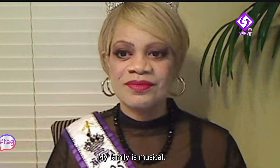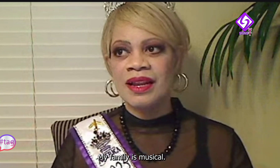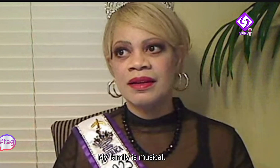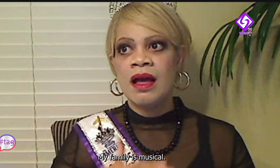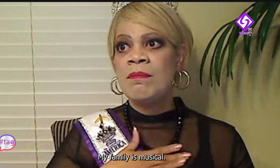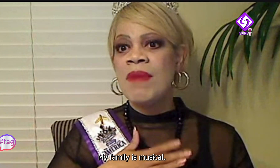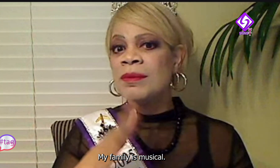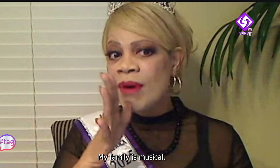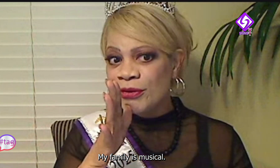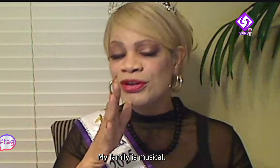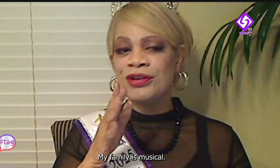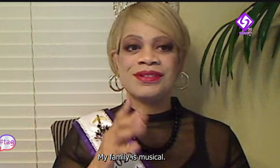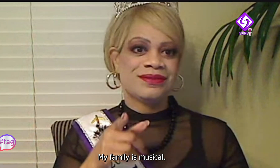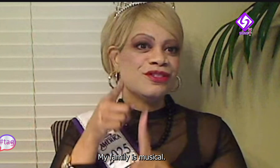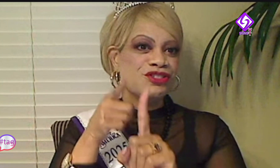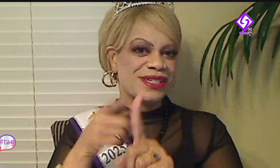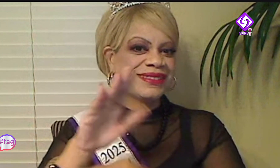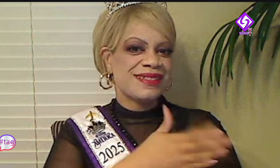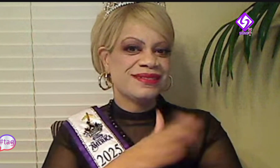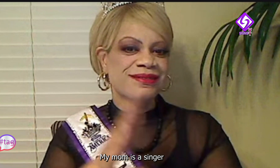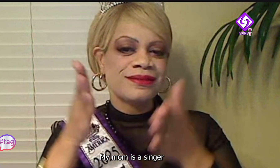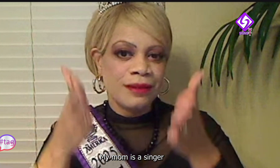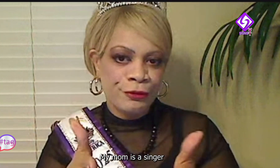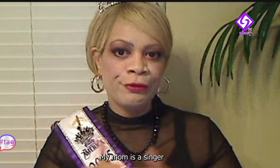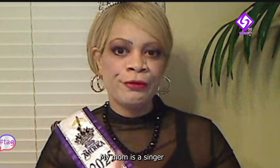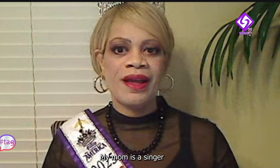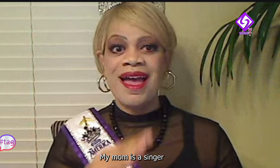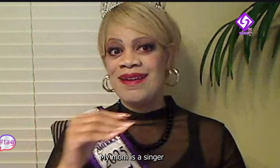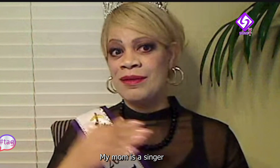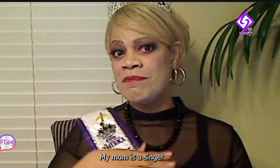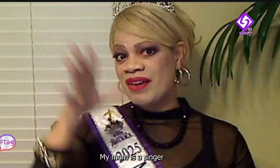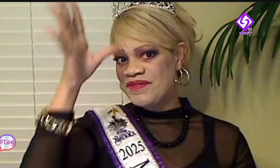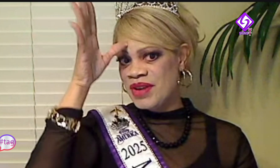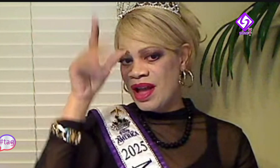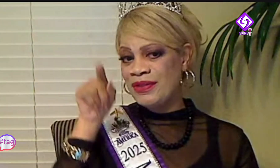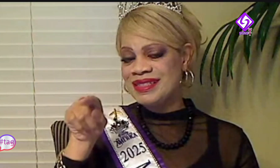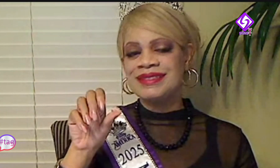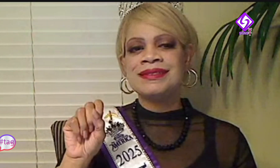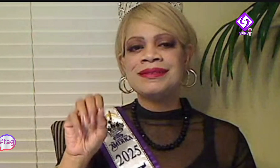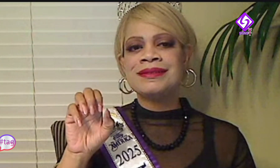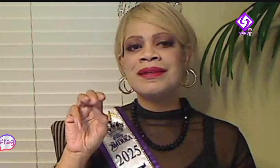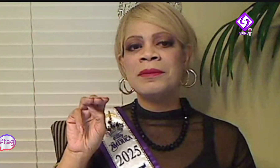My family is musical. My mom is a singer.